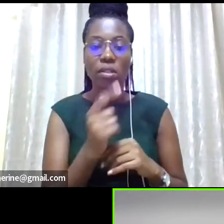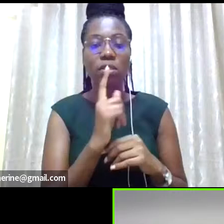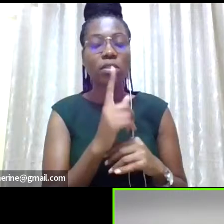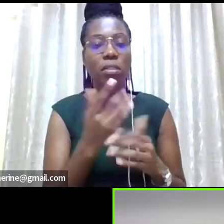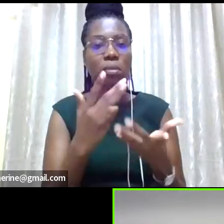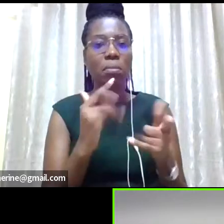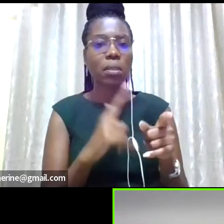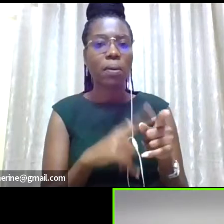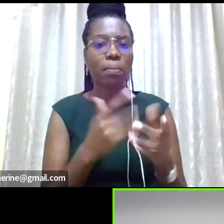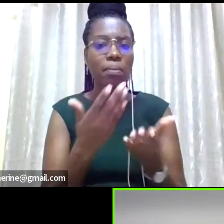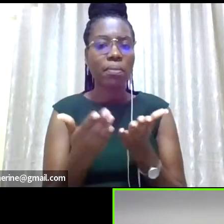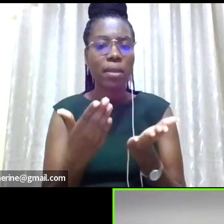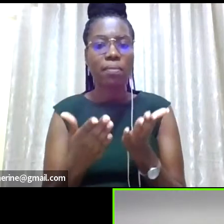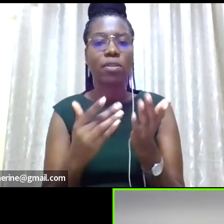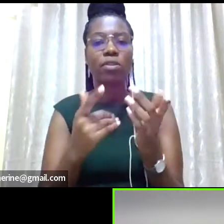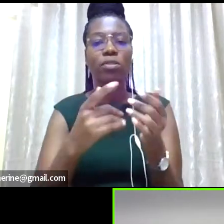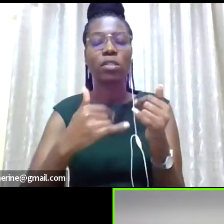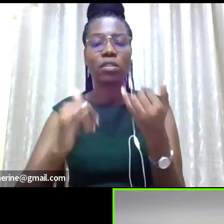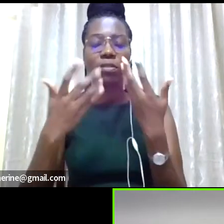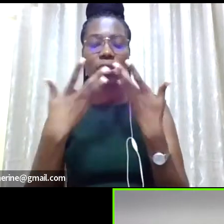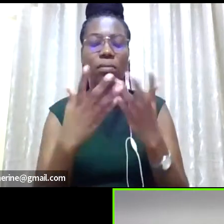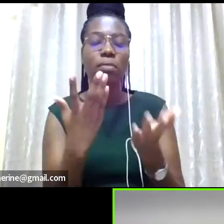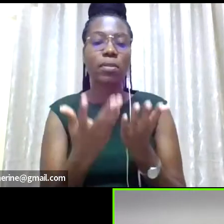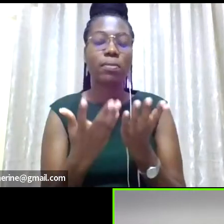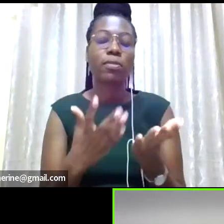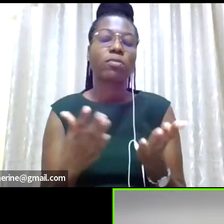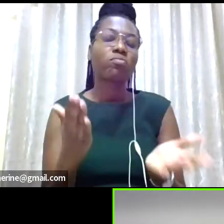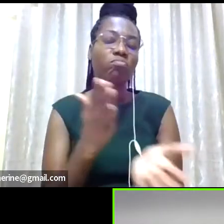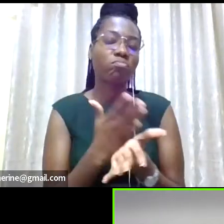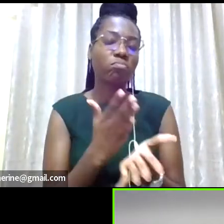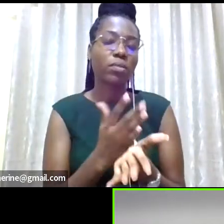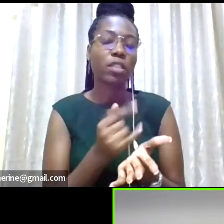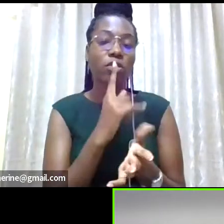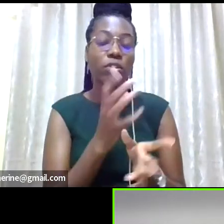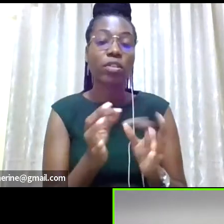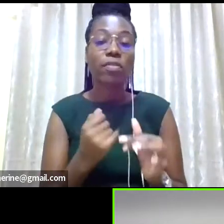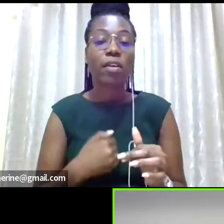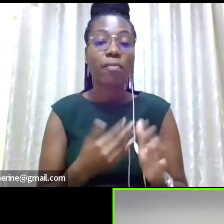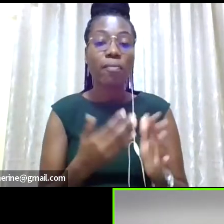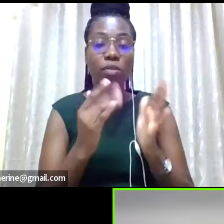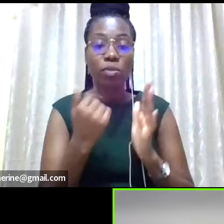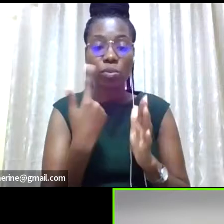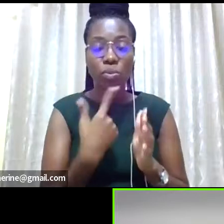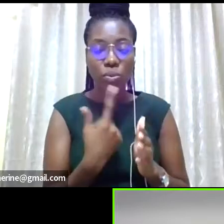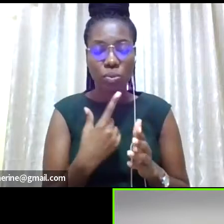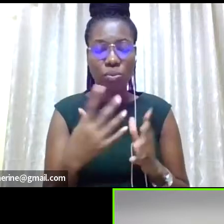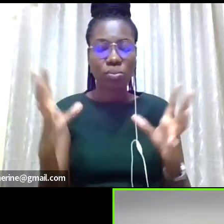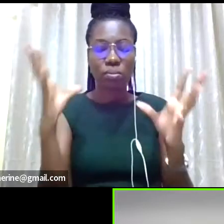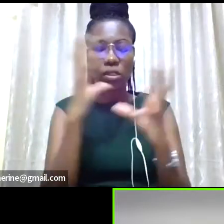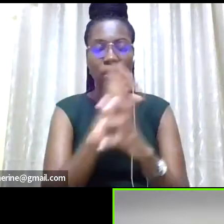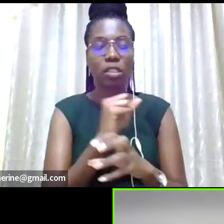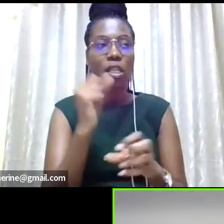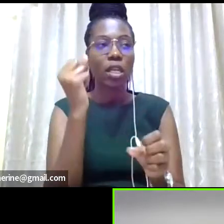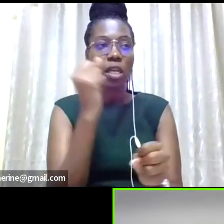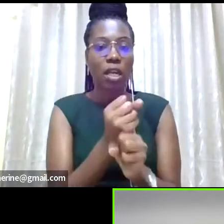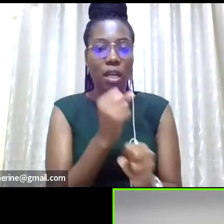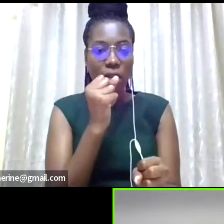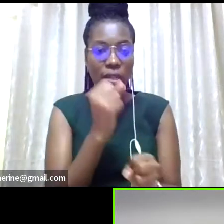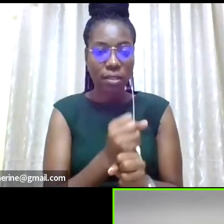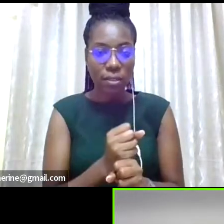of questions, I think those are the facts. So if you have somebody who has deserted or absconded duty for the period of time that is stated in